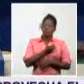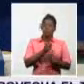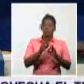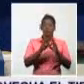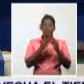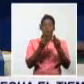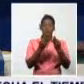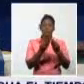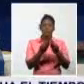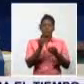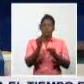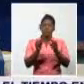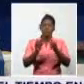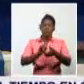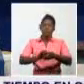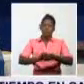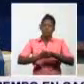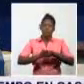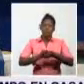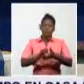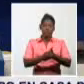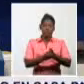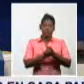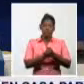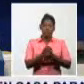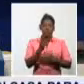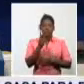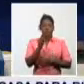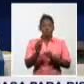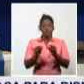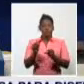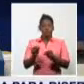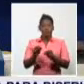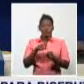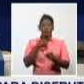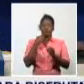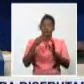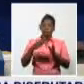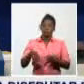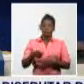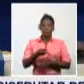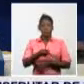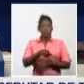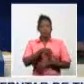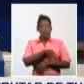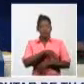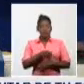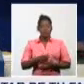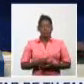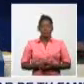to the relatives and friends of two people who died due to COVID-19